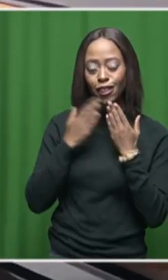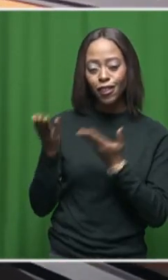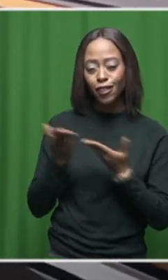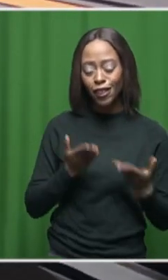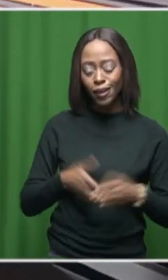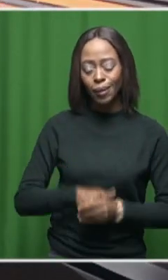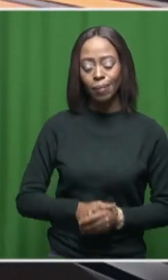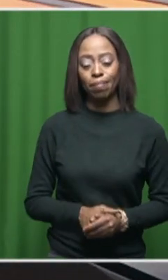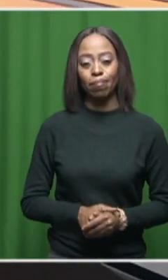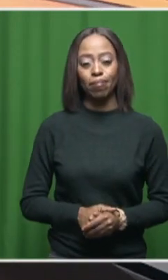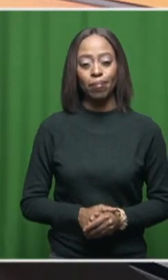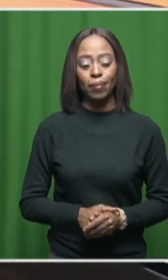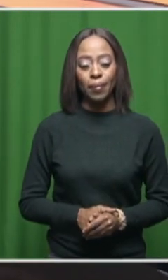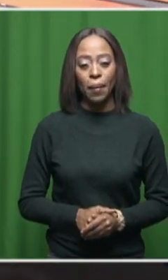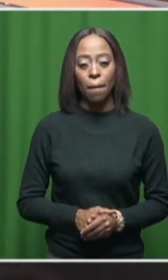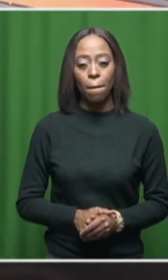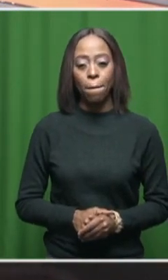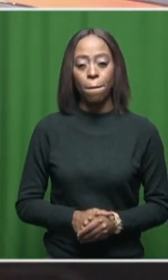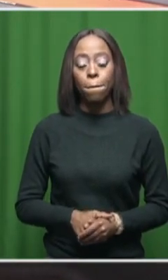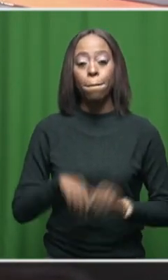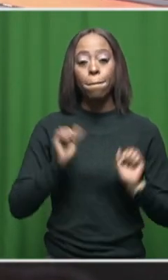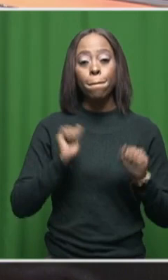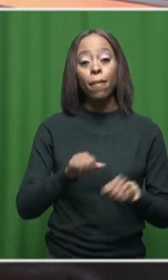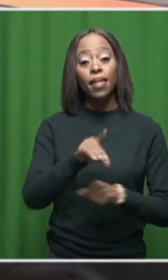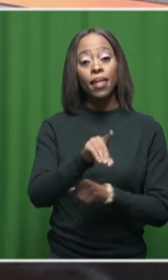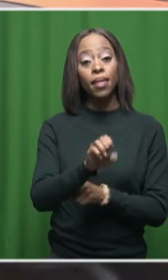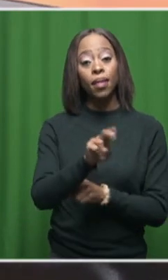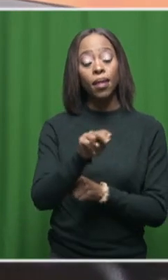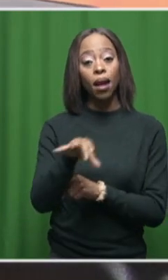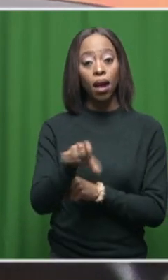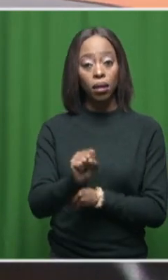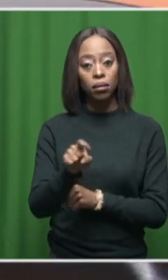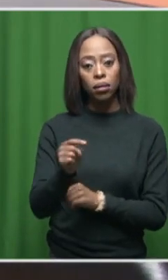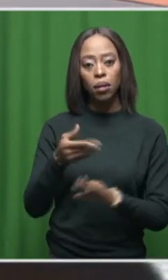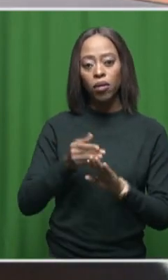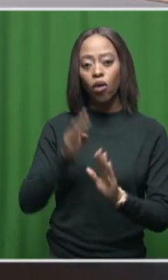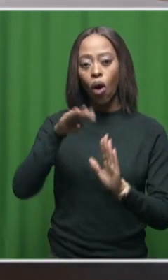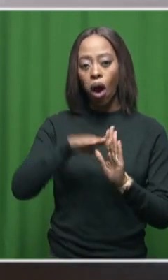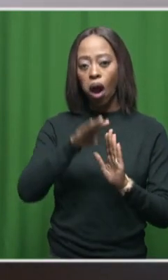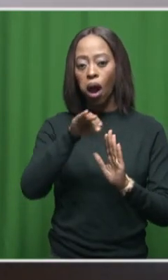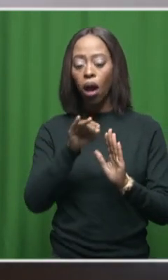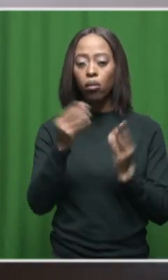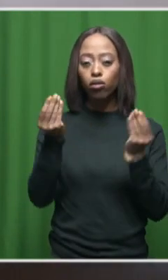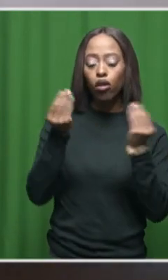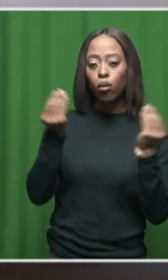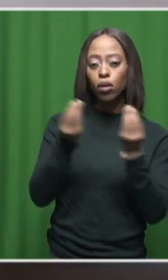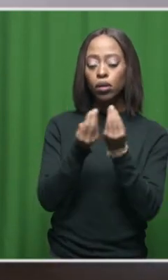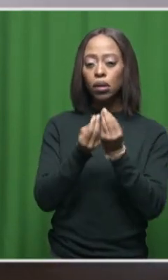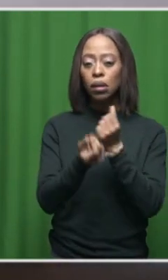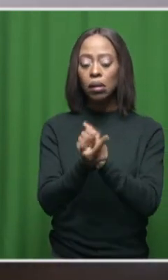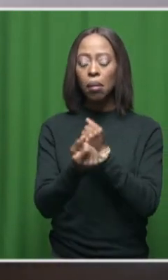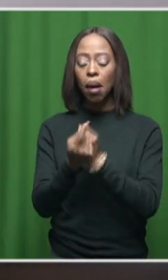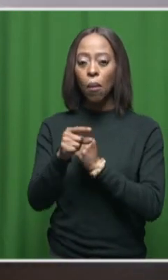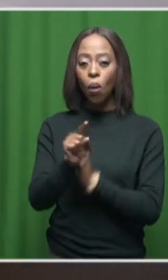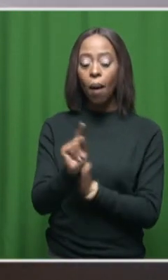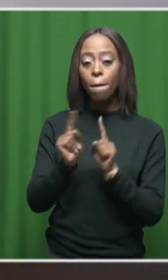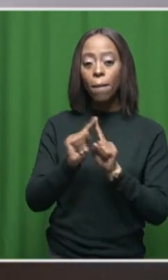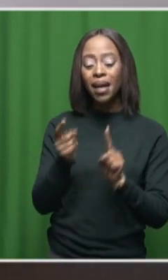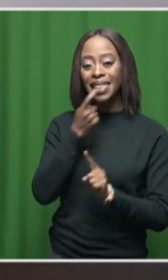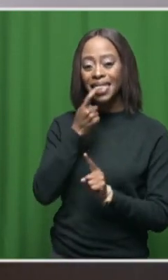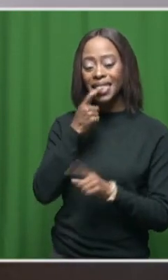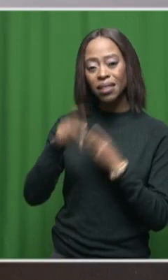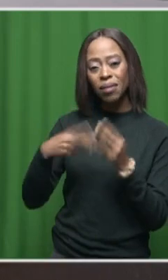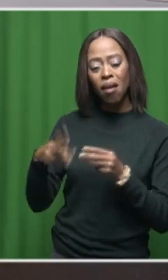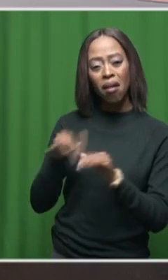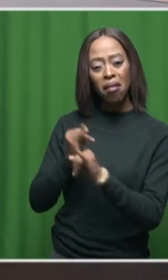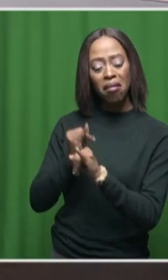Morning. Thank you. Hi, morning. Thanks for having us. Good stuff. Dennis, I'm going to start with you. Before we get to the trends, let's talk about the state of, the metalworking